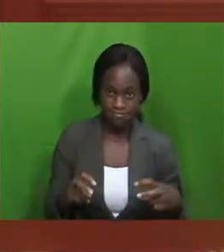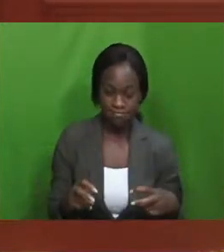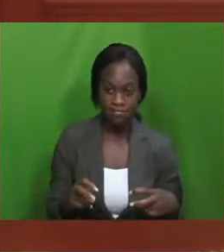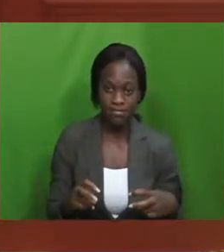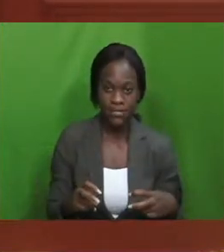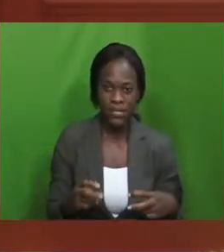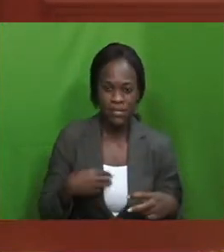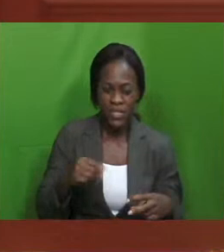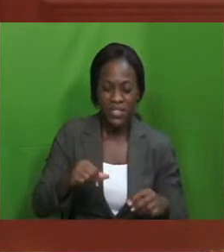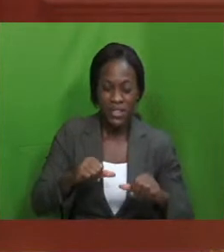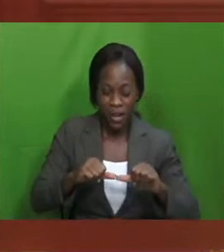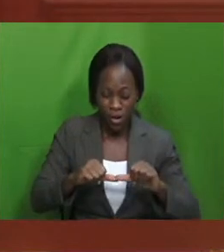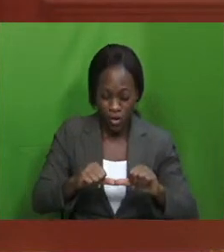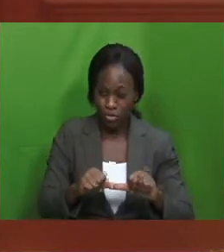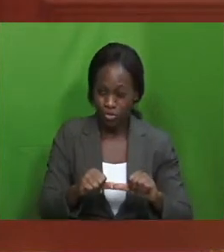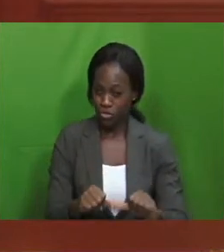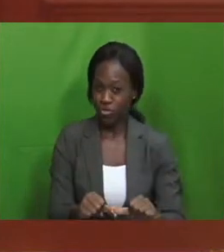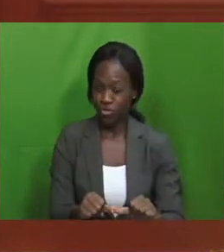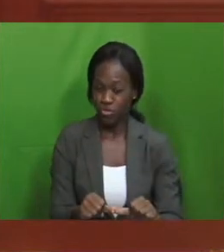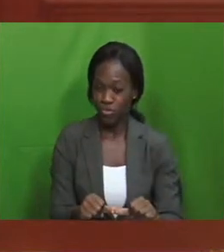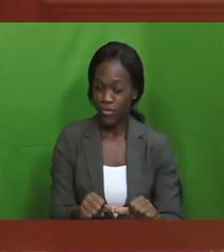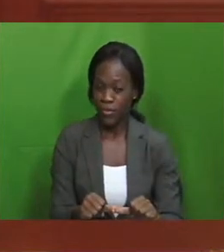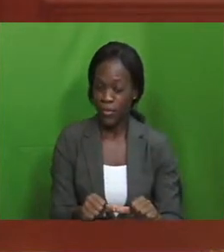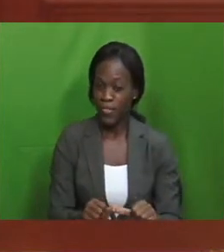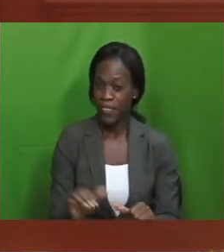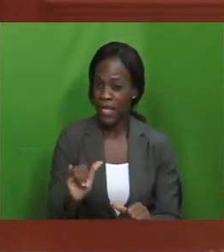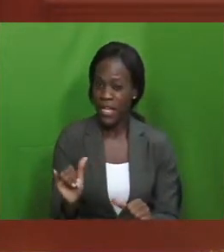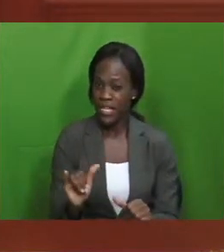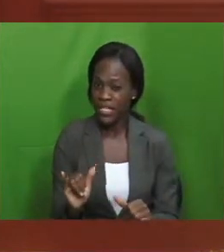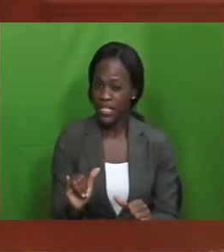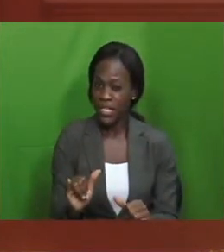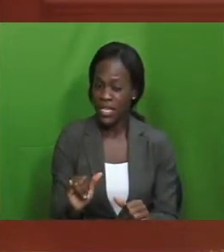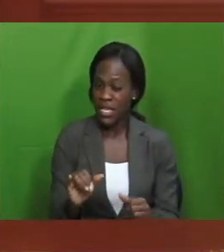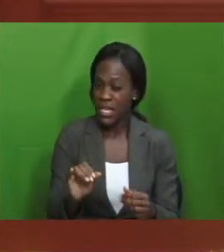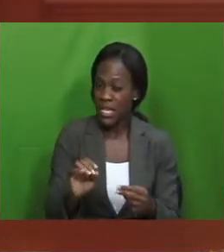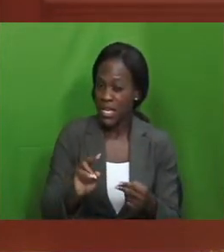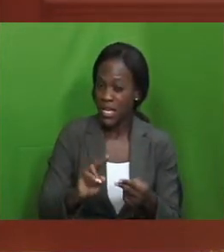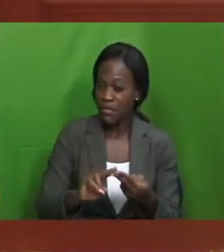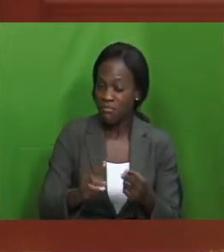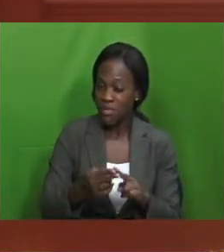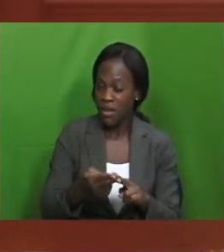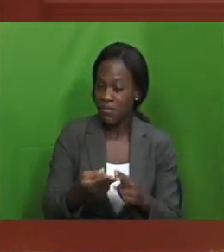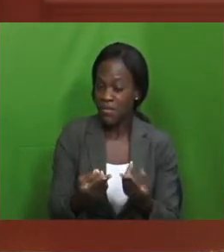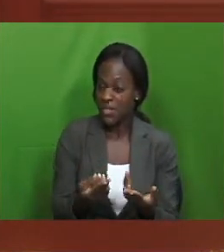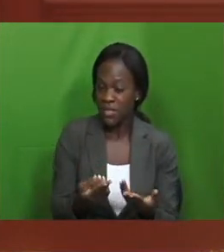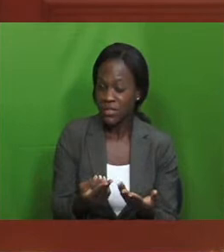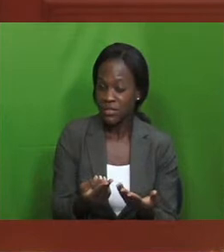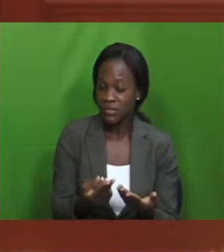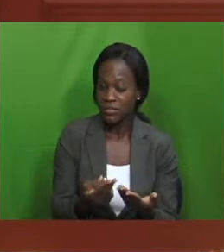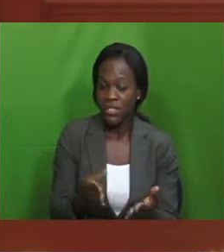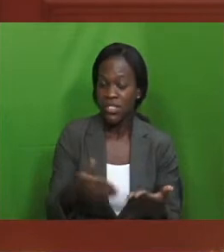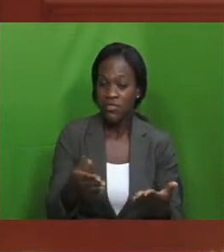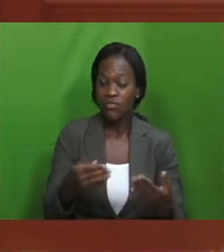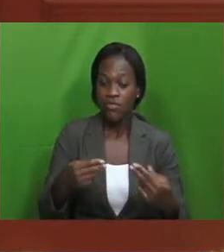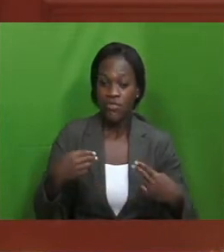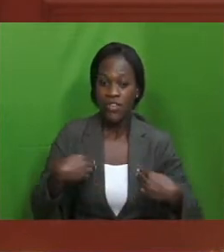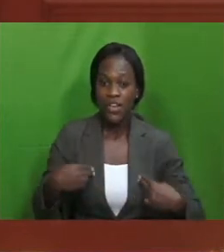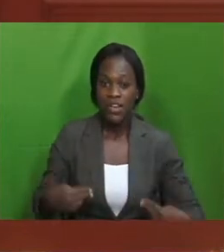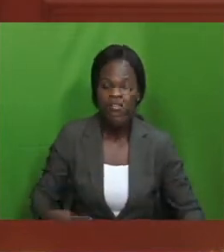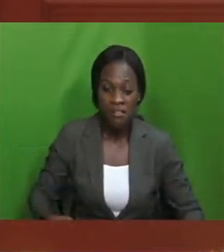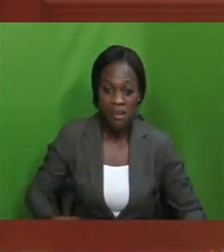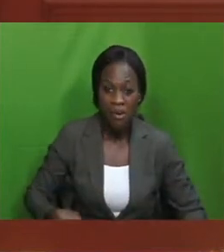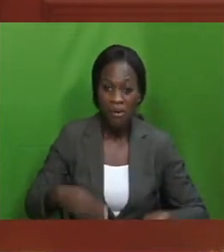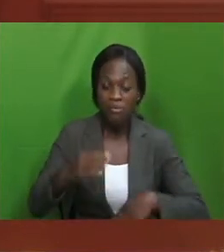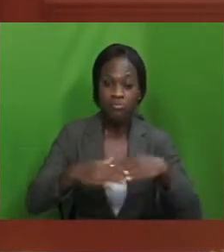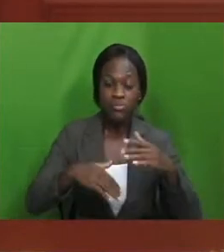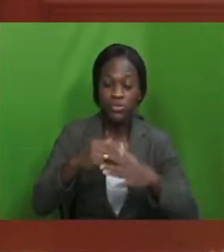go on. If you go to the same figure, as I said, provision of health infrastructure, you said